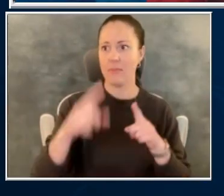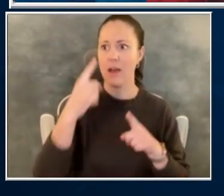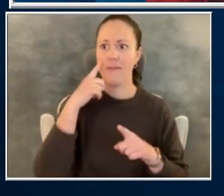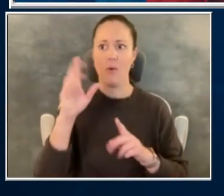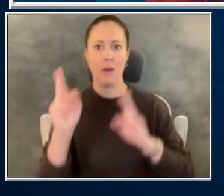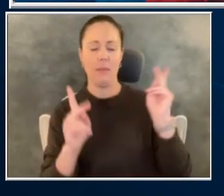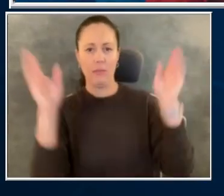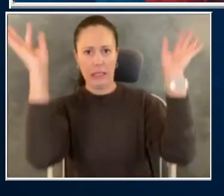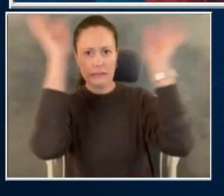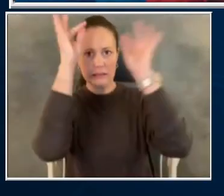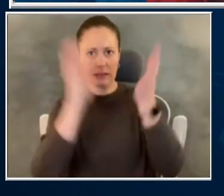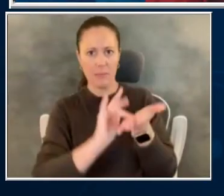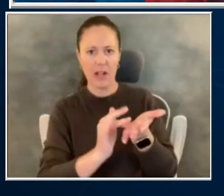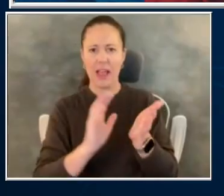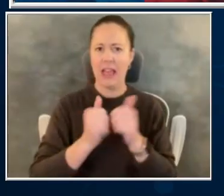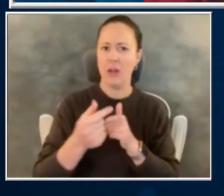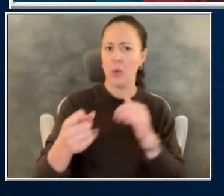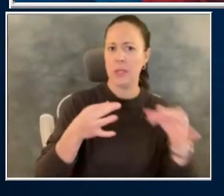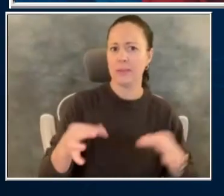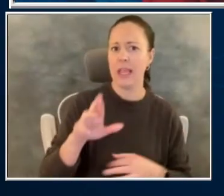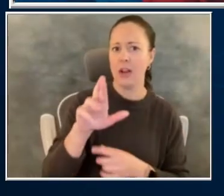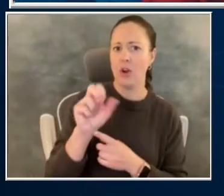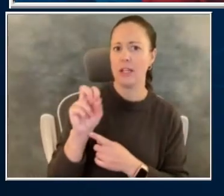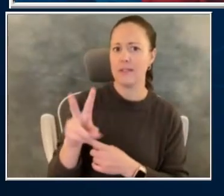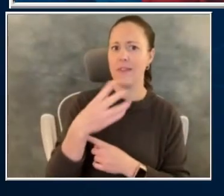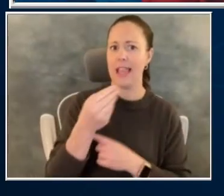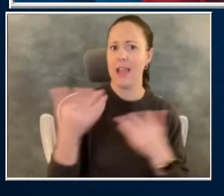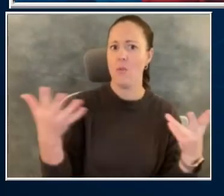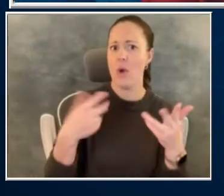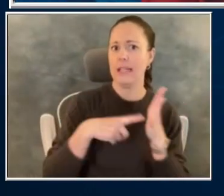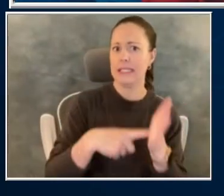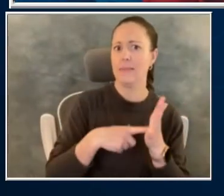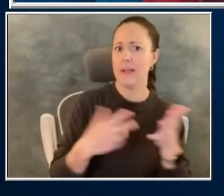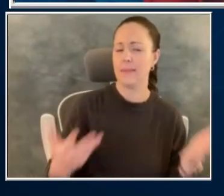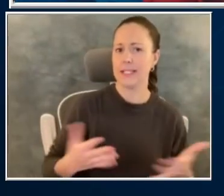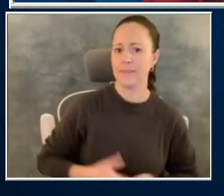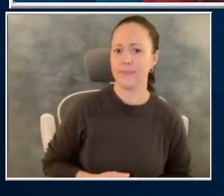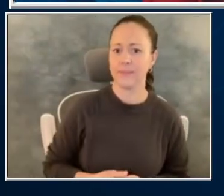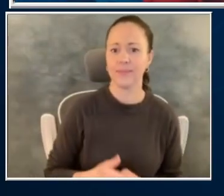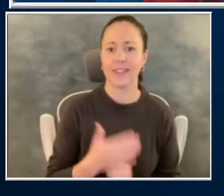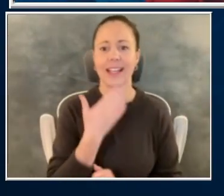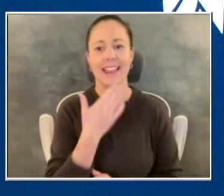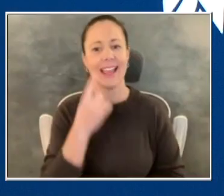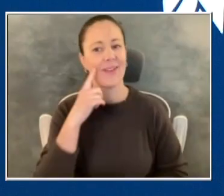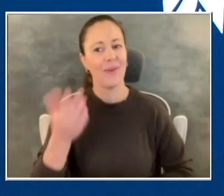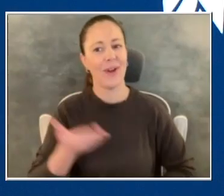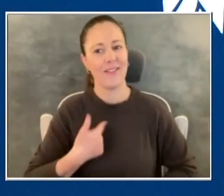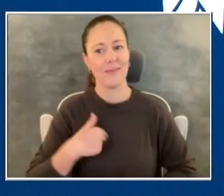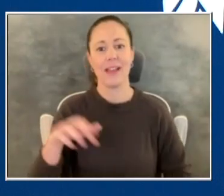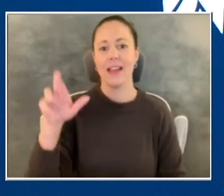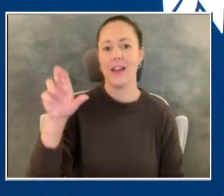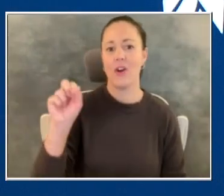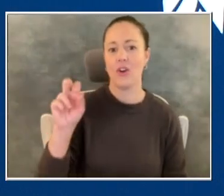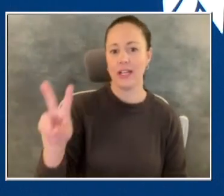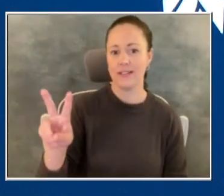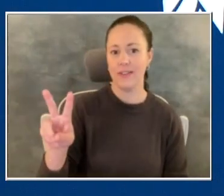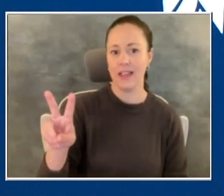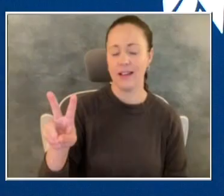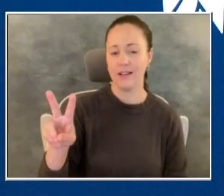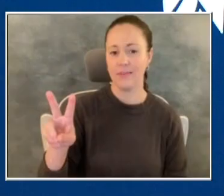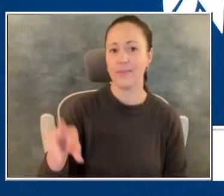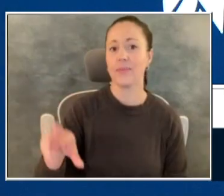explain RSV and what are the signs and symptoms? Thank you for having me. RSV, or